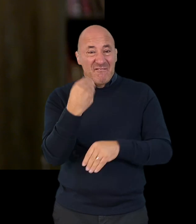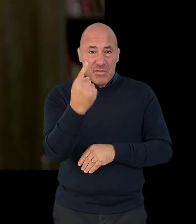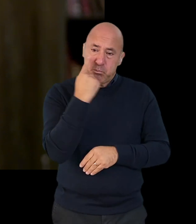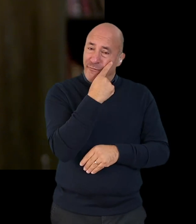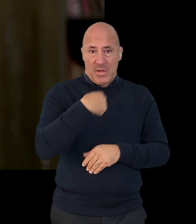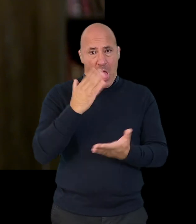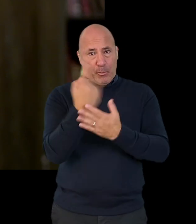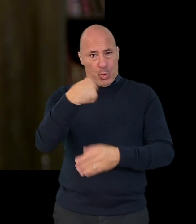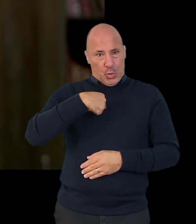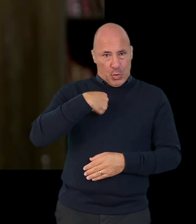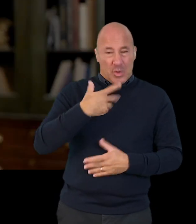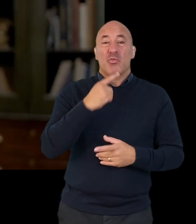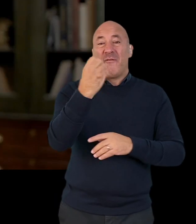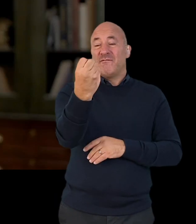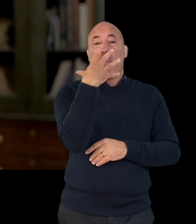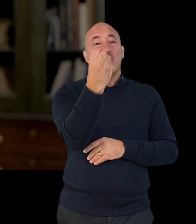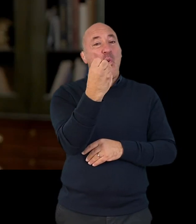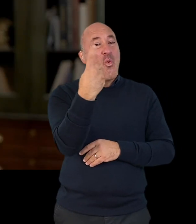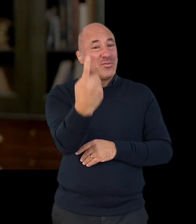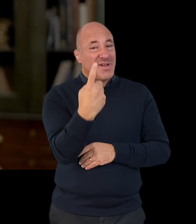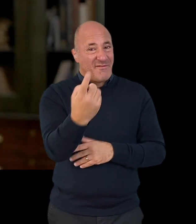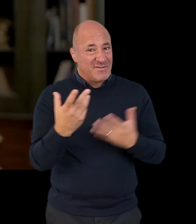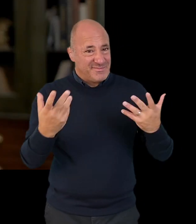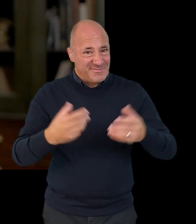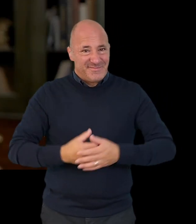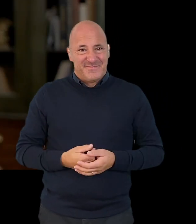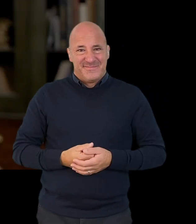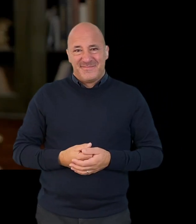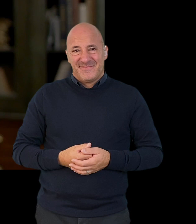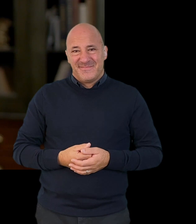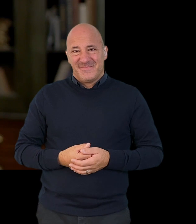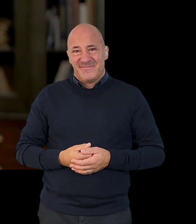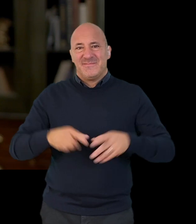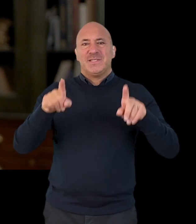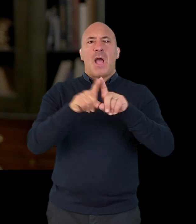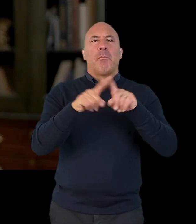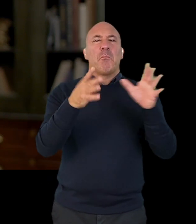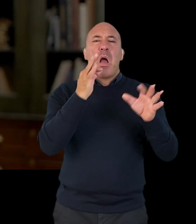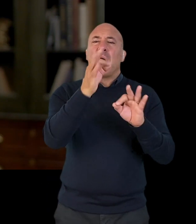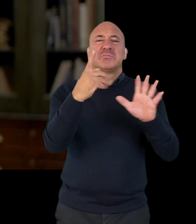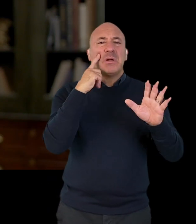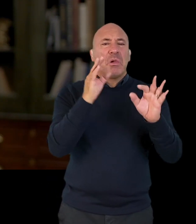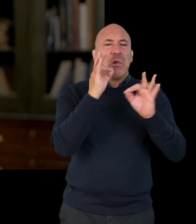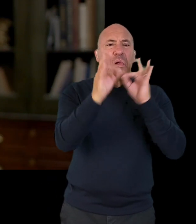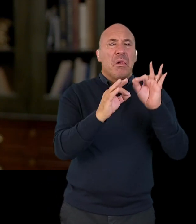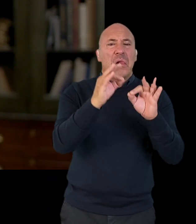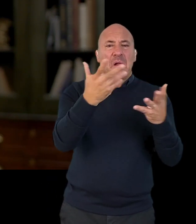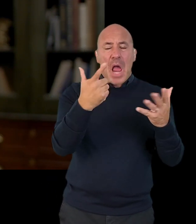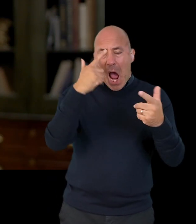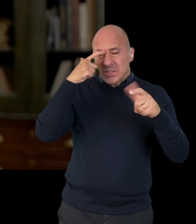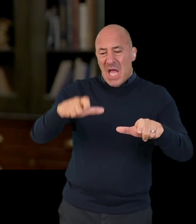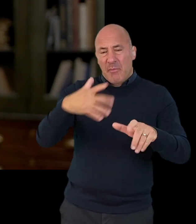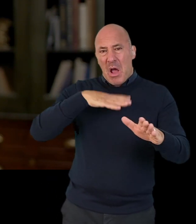ID documents that you've got to prove your identity and take a photograph of you. And they'll also ask